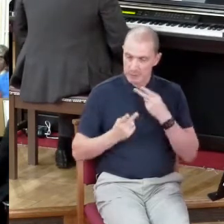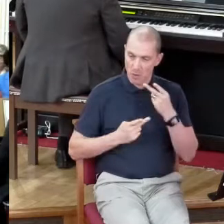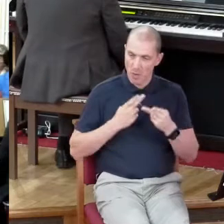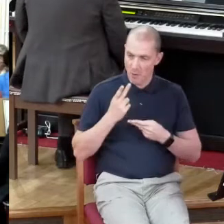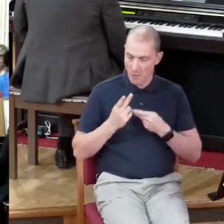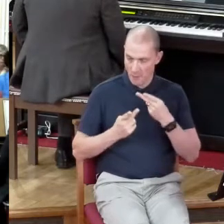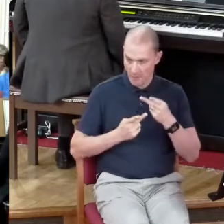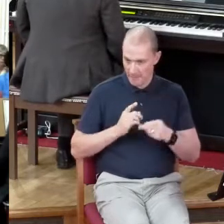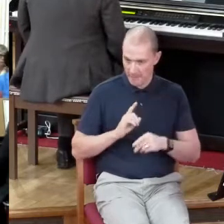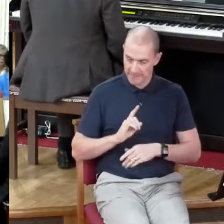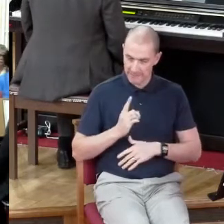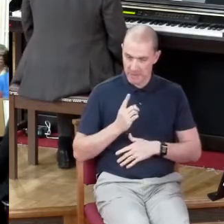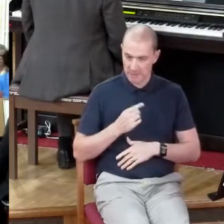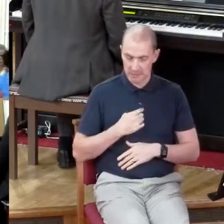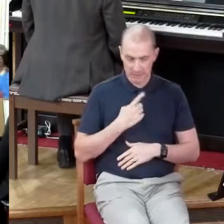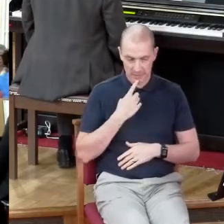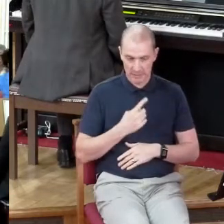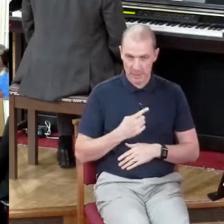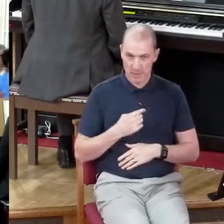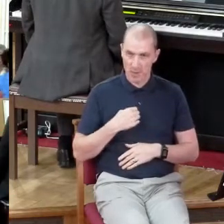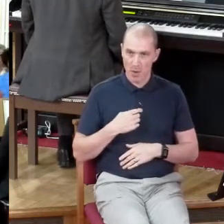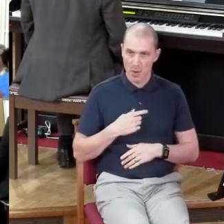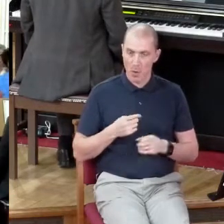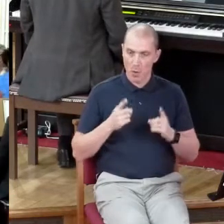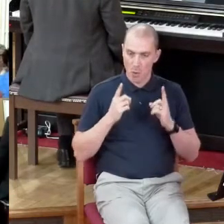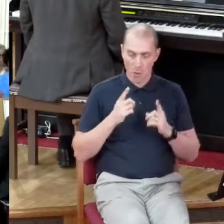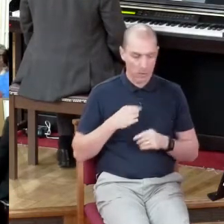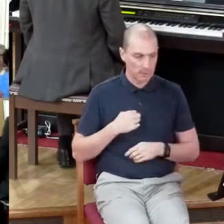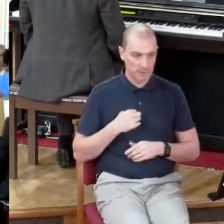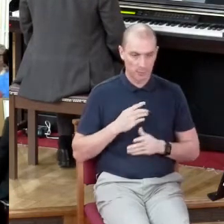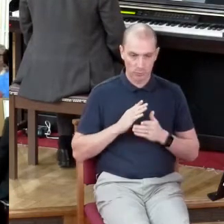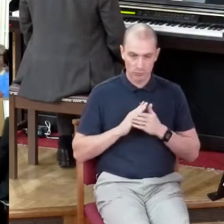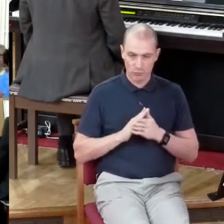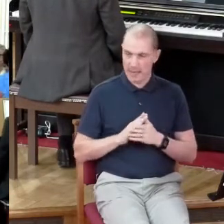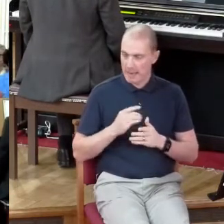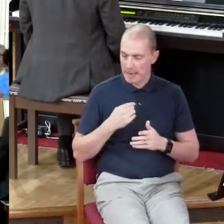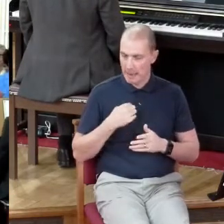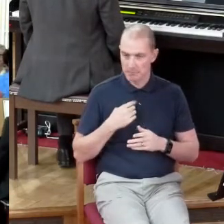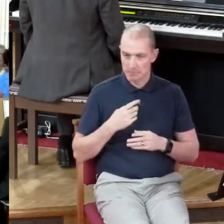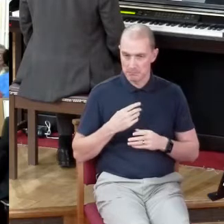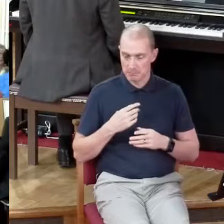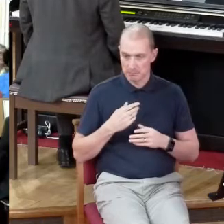I Pray If Today. Can we have the song up on the screen? Because I've forgotten the words.